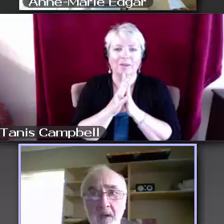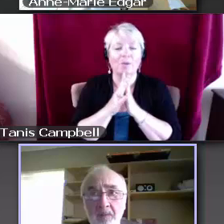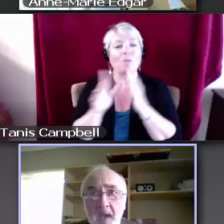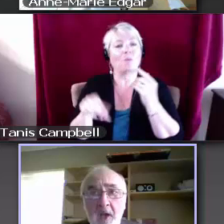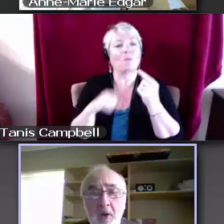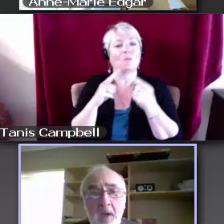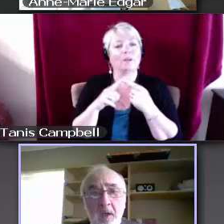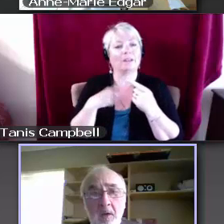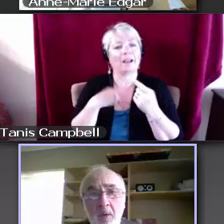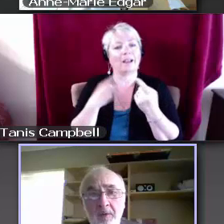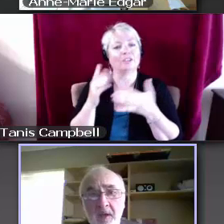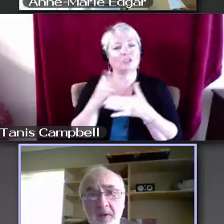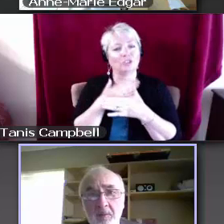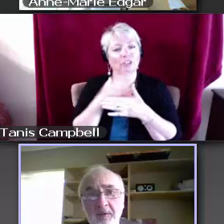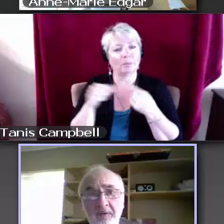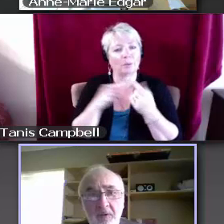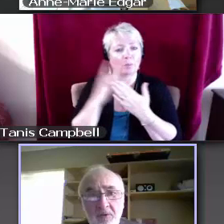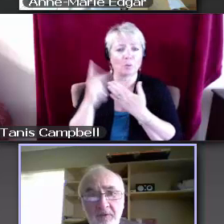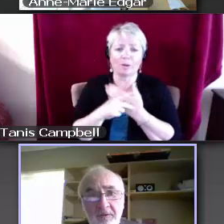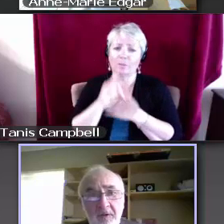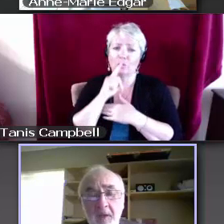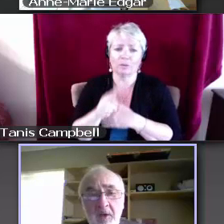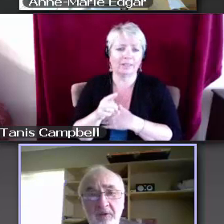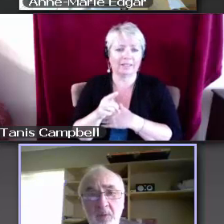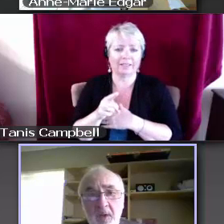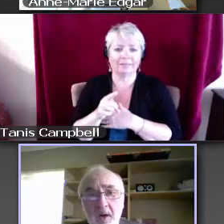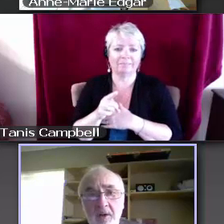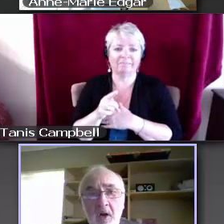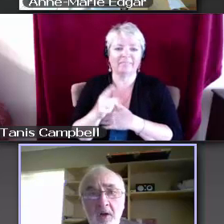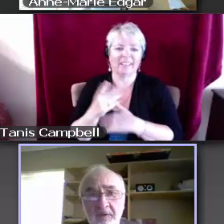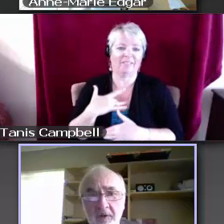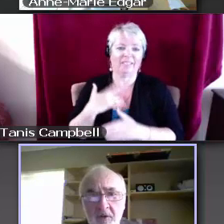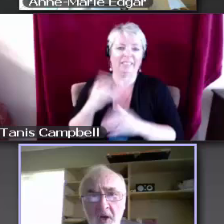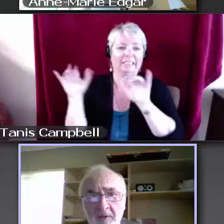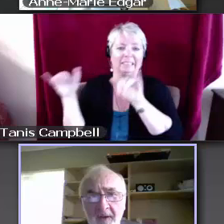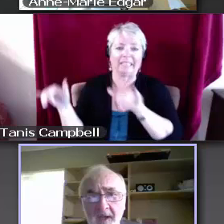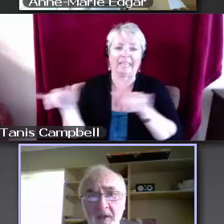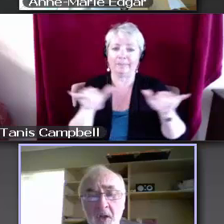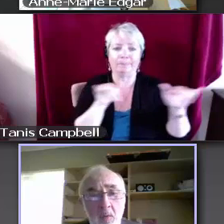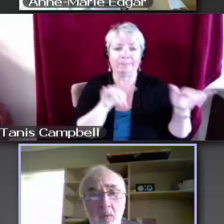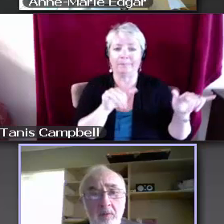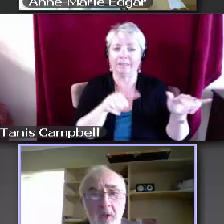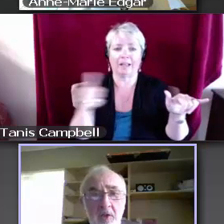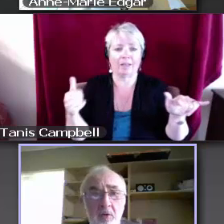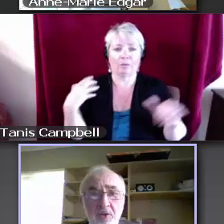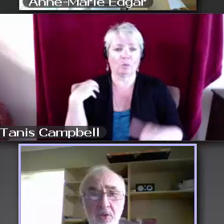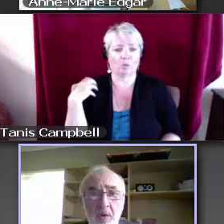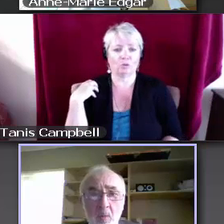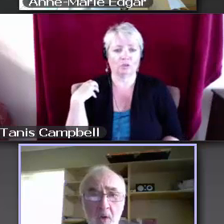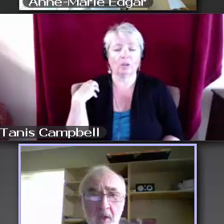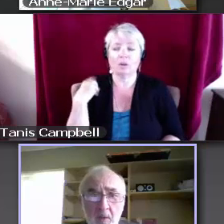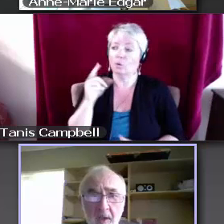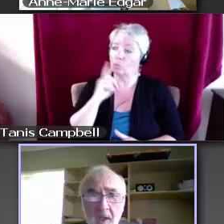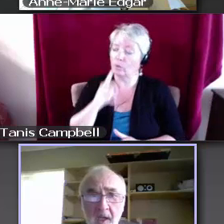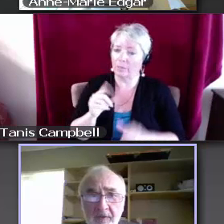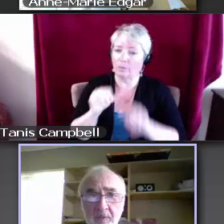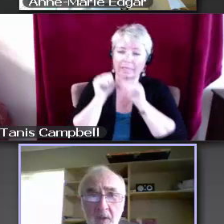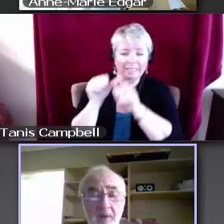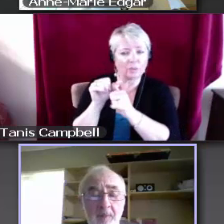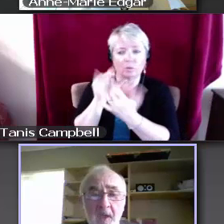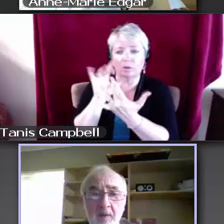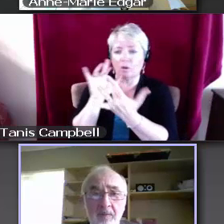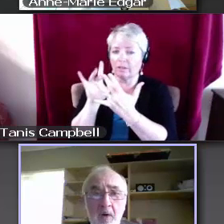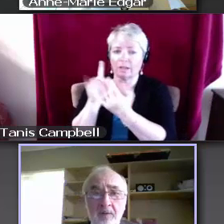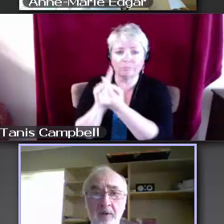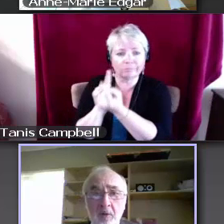I'm echoing what the other business coaches are saying because we are in constant contact. We really do enjoy working with clients.